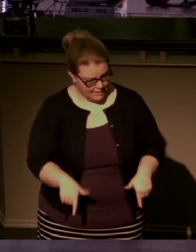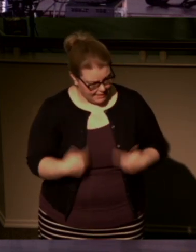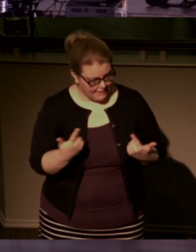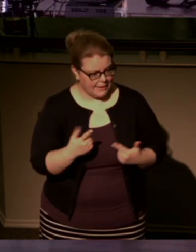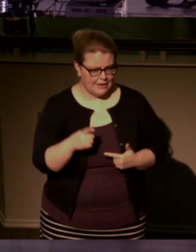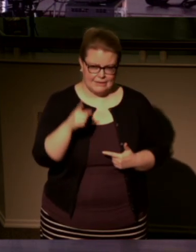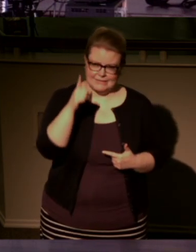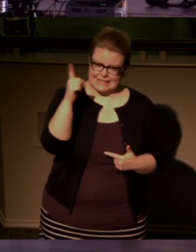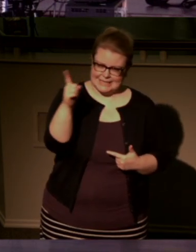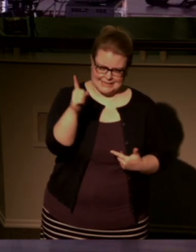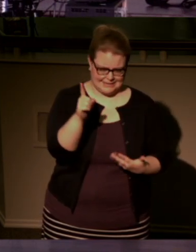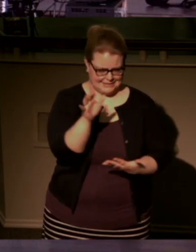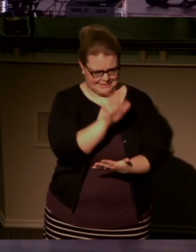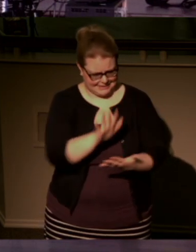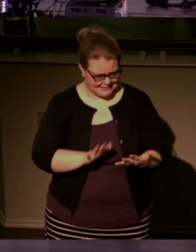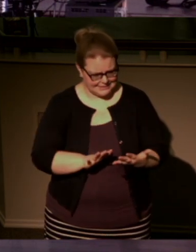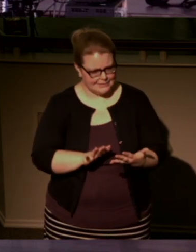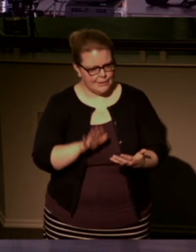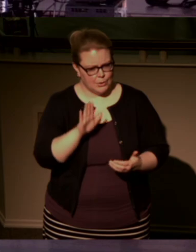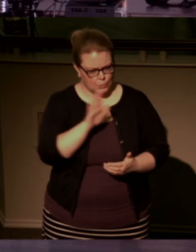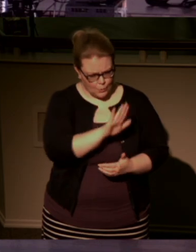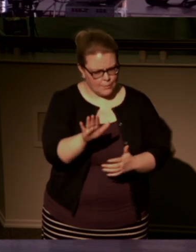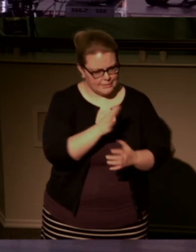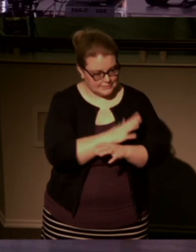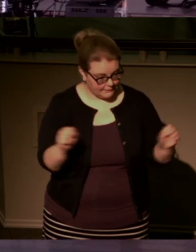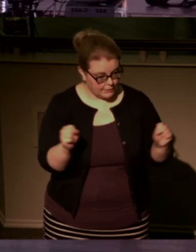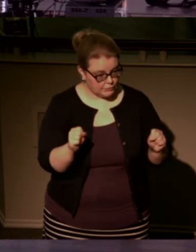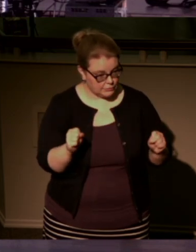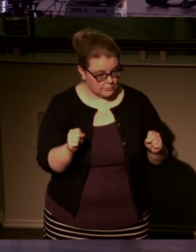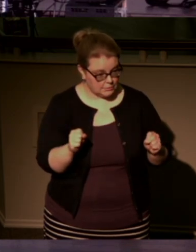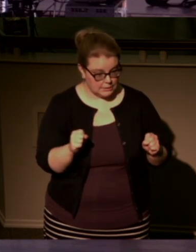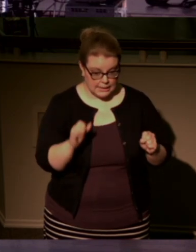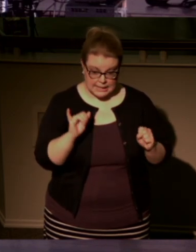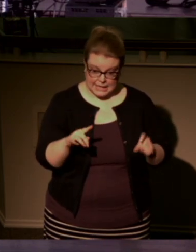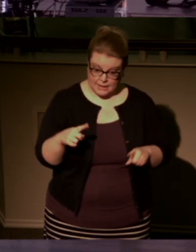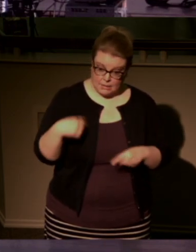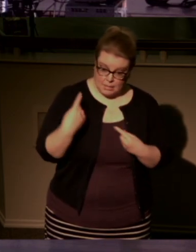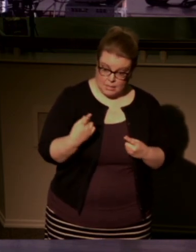designed for your salvation. And today could be that day.